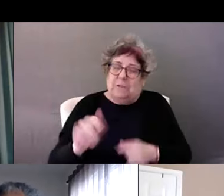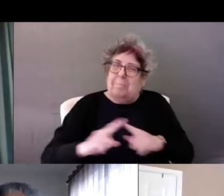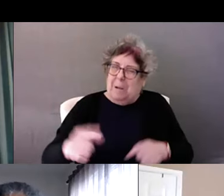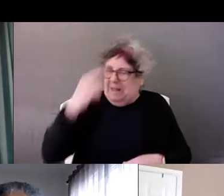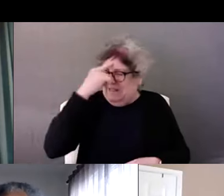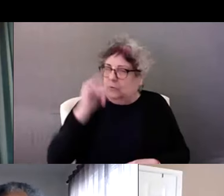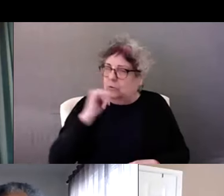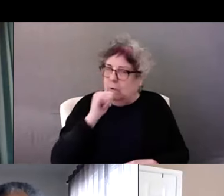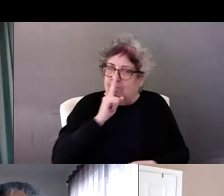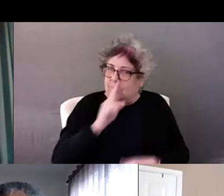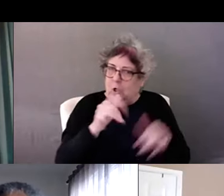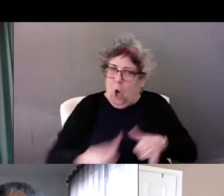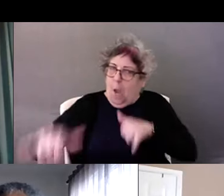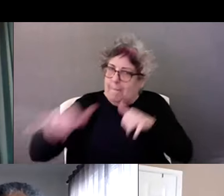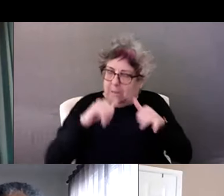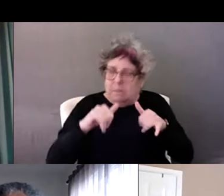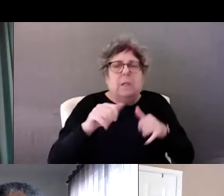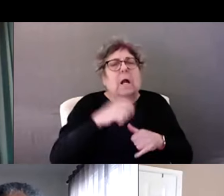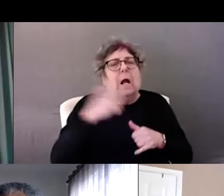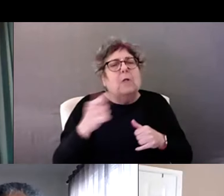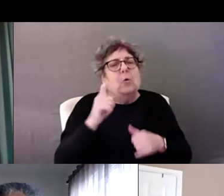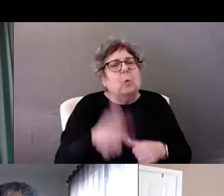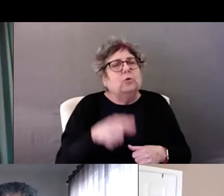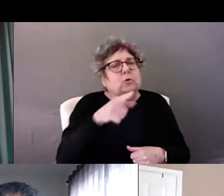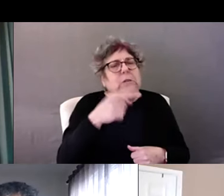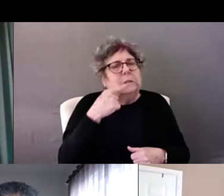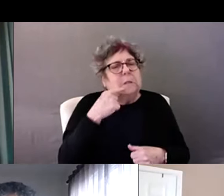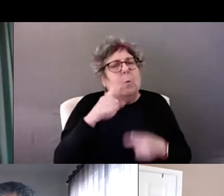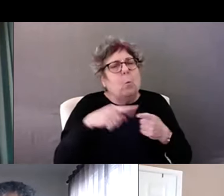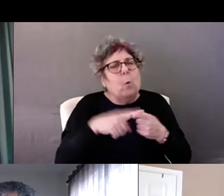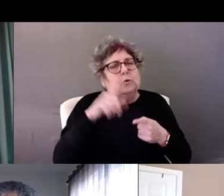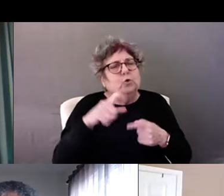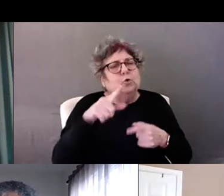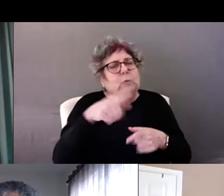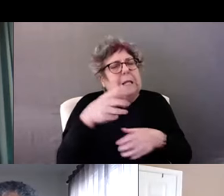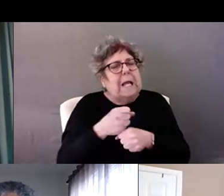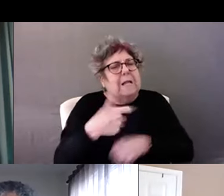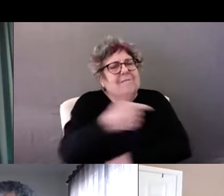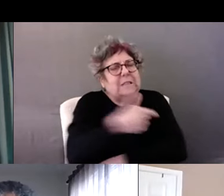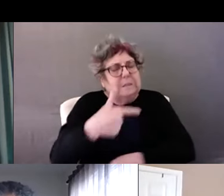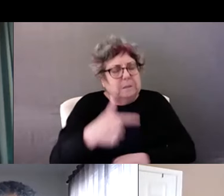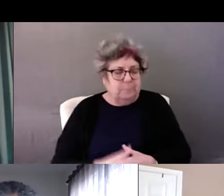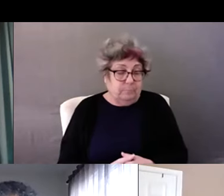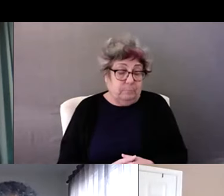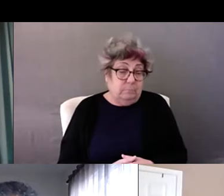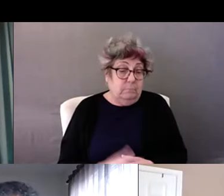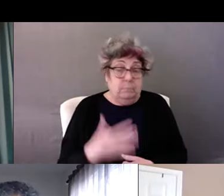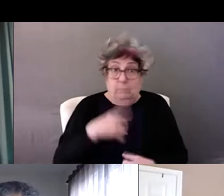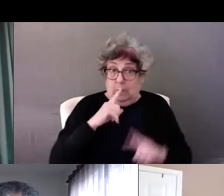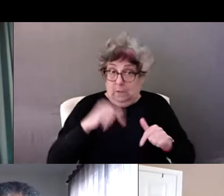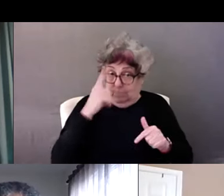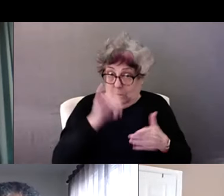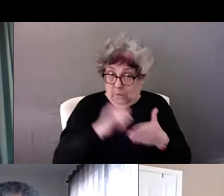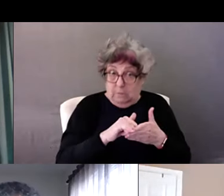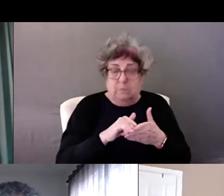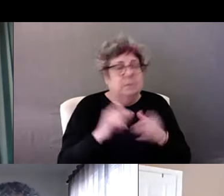uncommon. The other question you had is when should you get the vaccine? And my answer there would be as soon